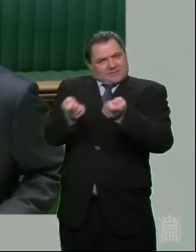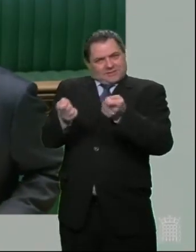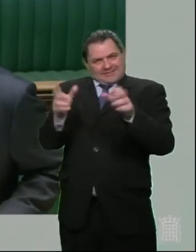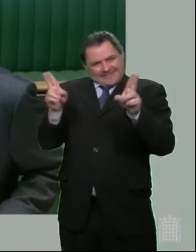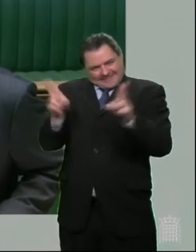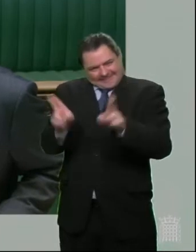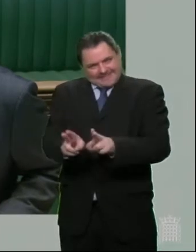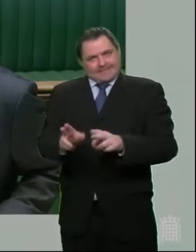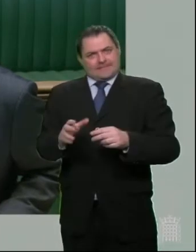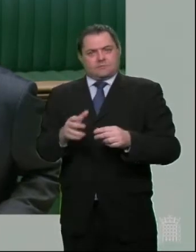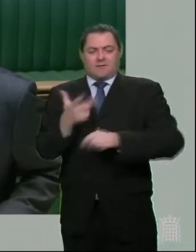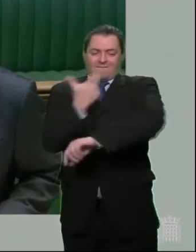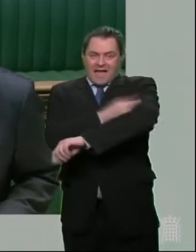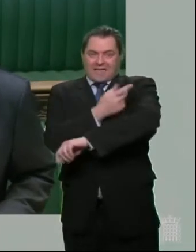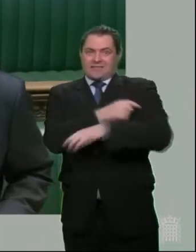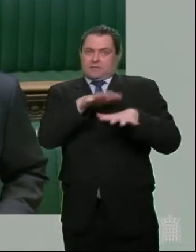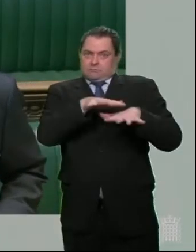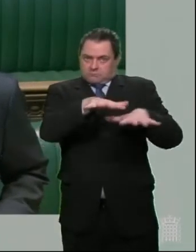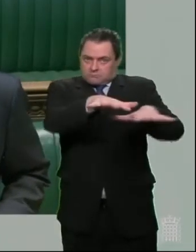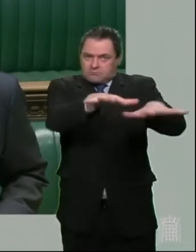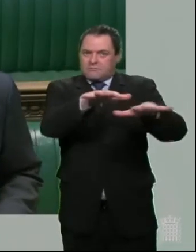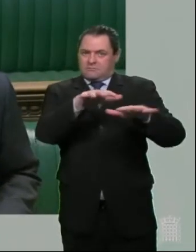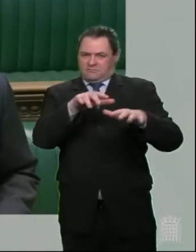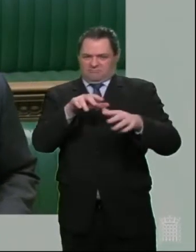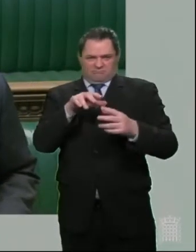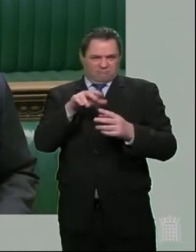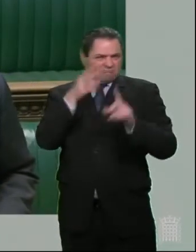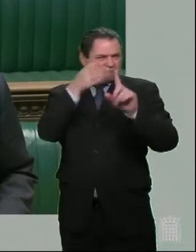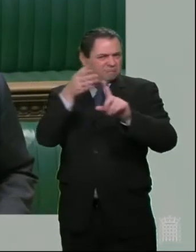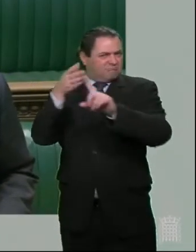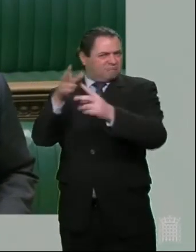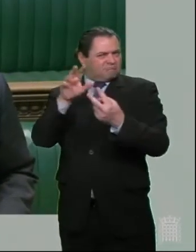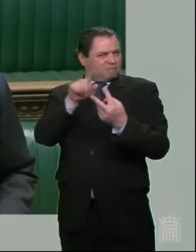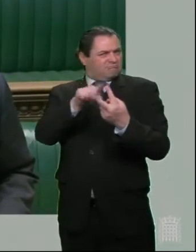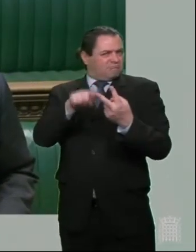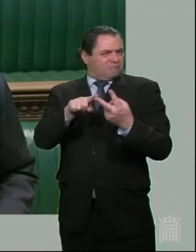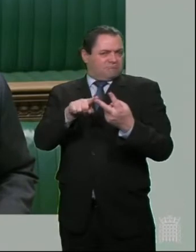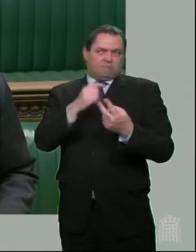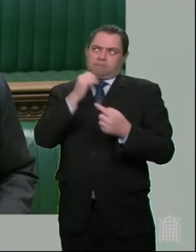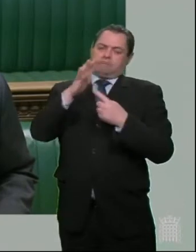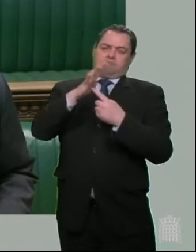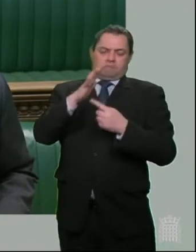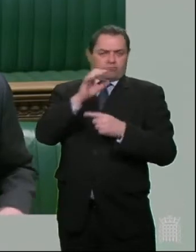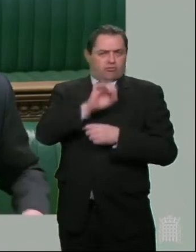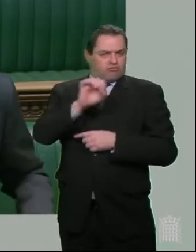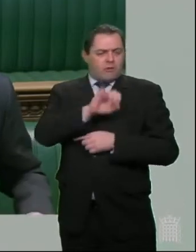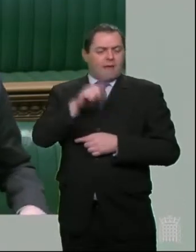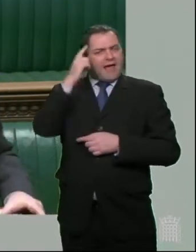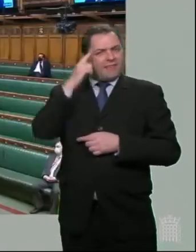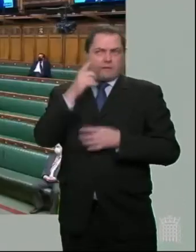continue to roll out the fastest vaccination programme in Europe. I think that is where the minds of the public are